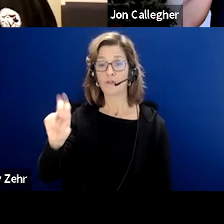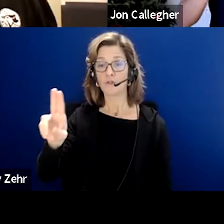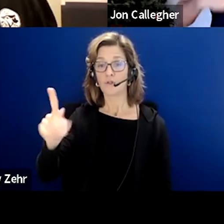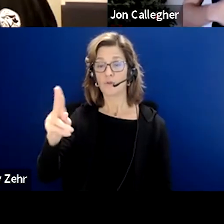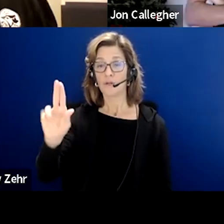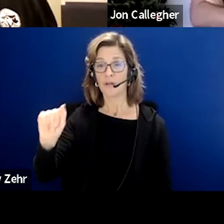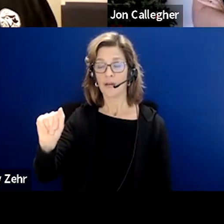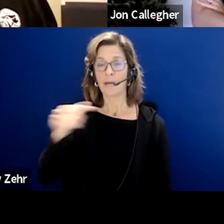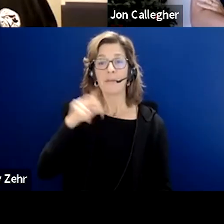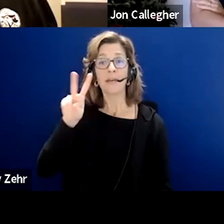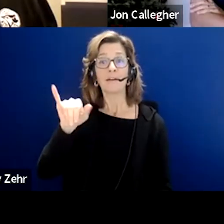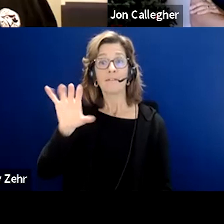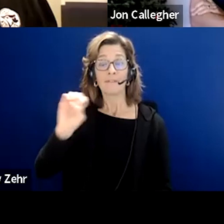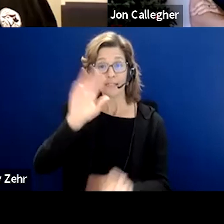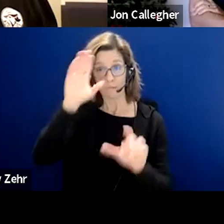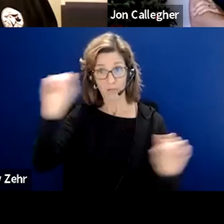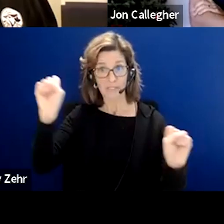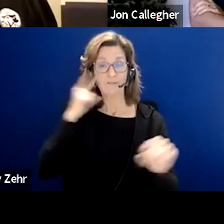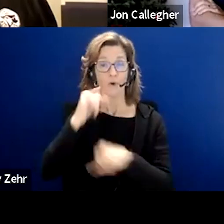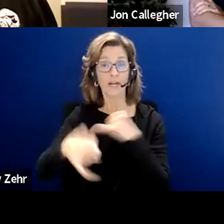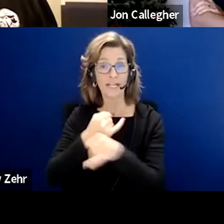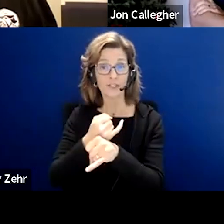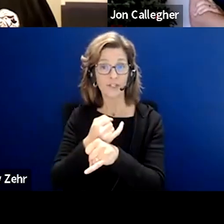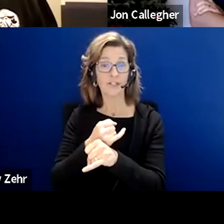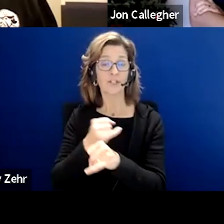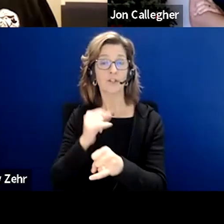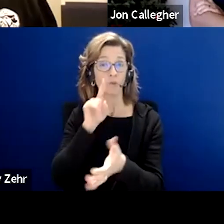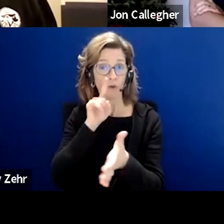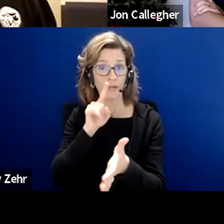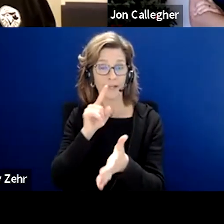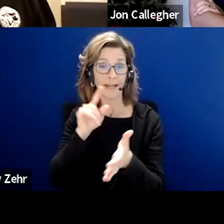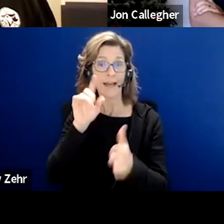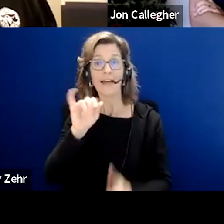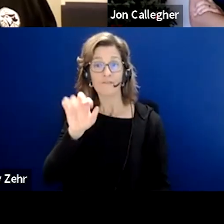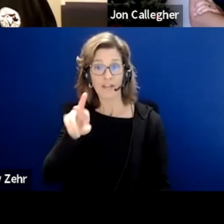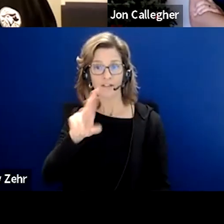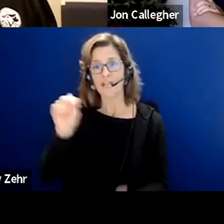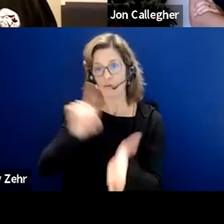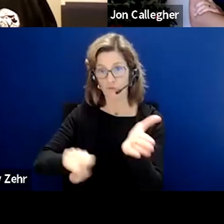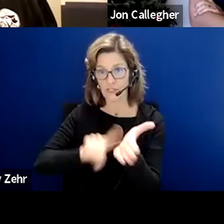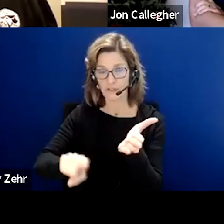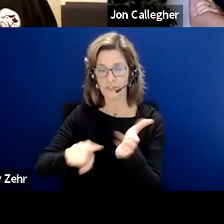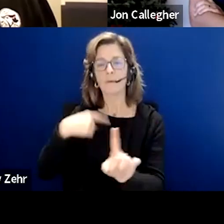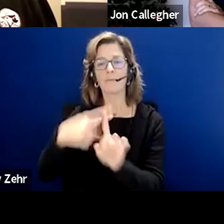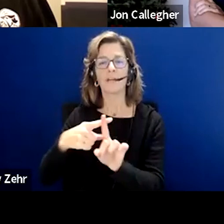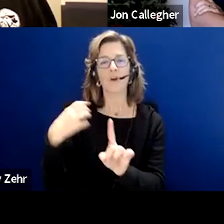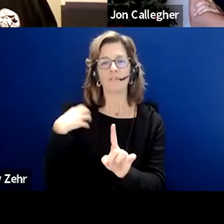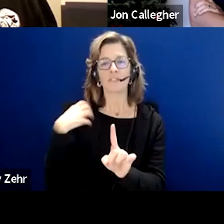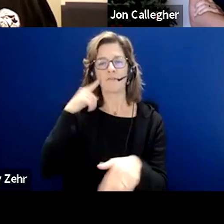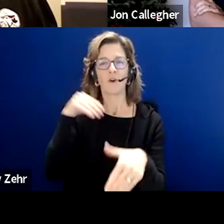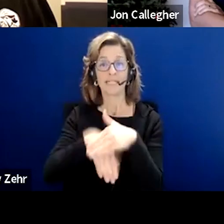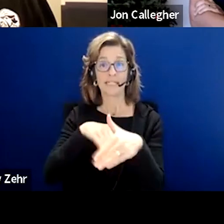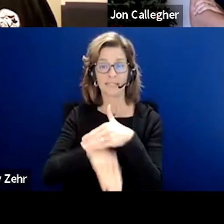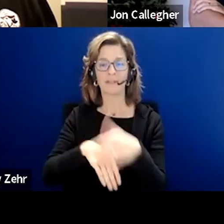Affairs and Chief Accessibility Officer for the Canadian National Institute for the Blind, which collaborated with John on